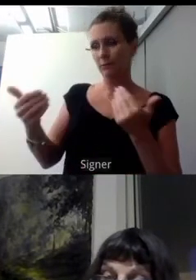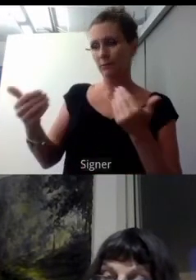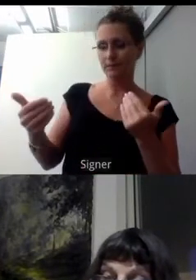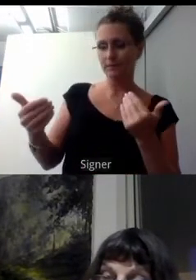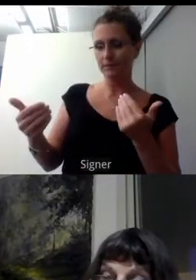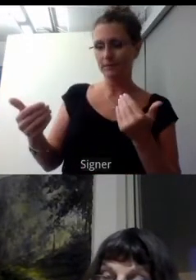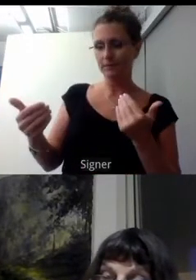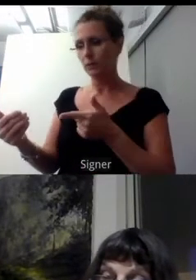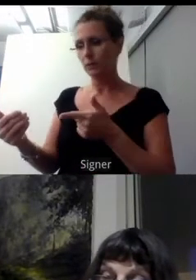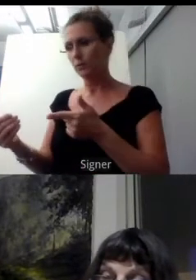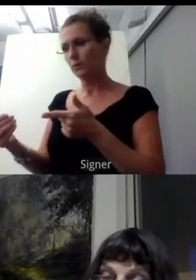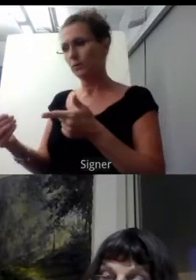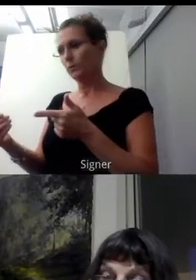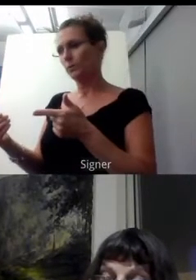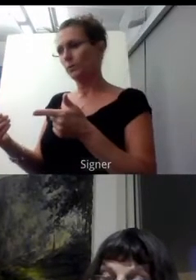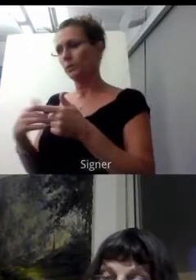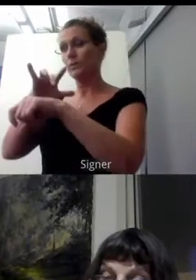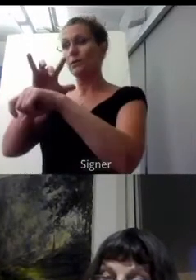The